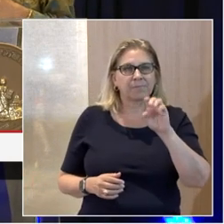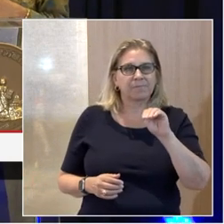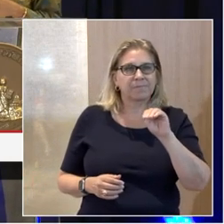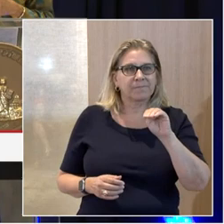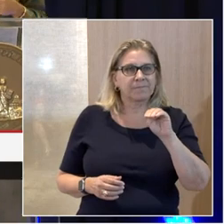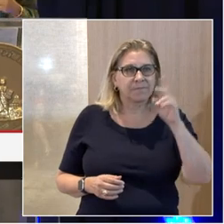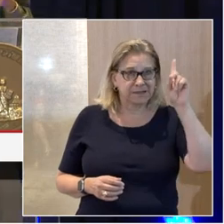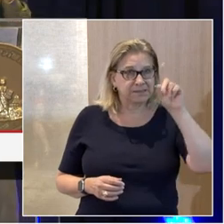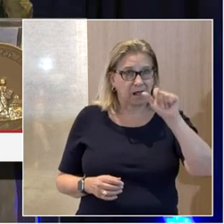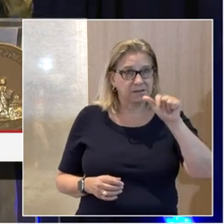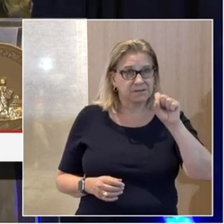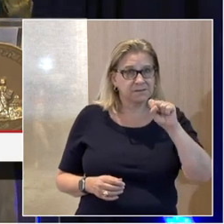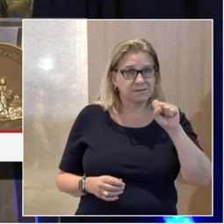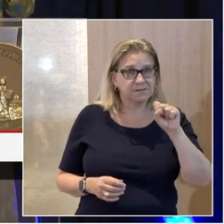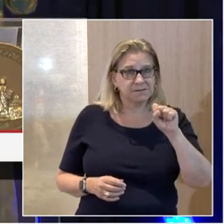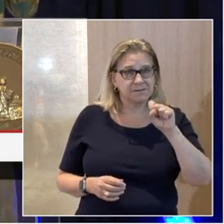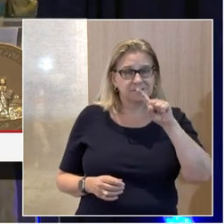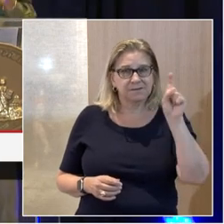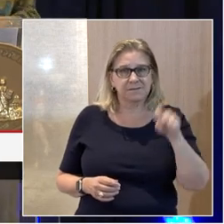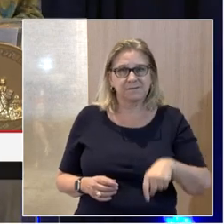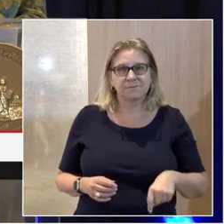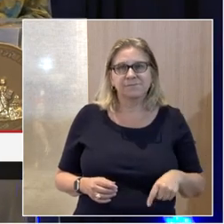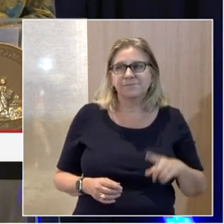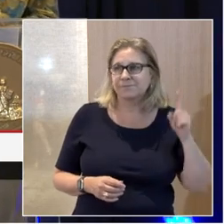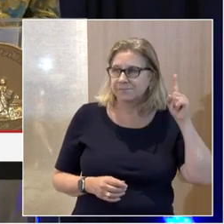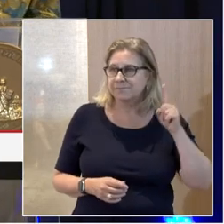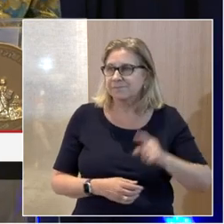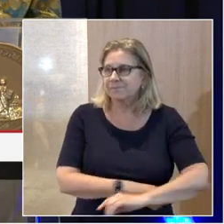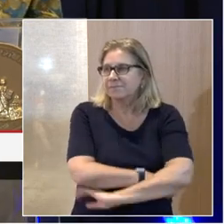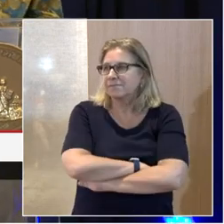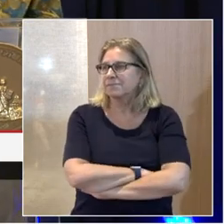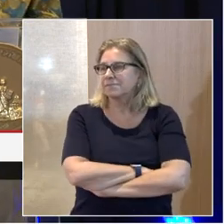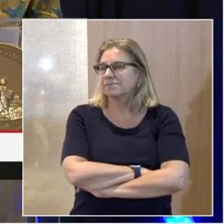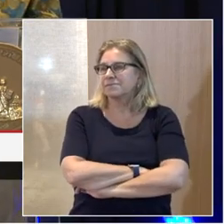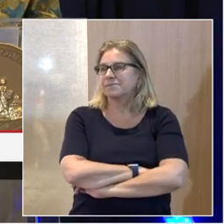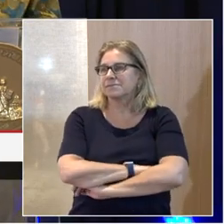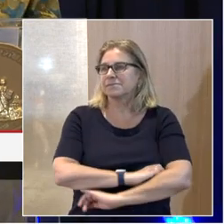important and fundamental. All right. Next one.